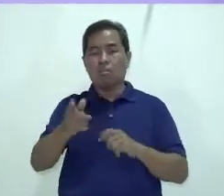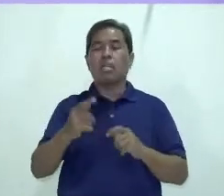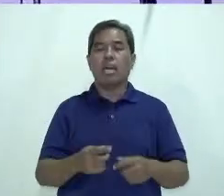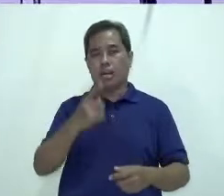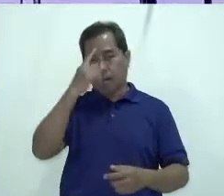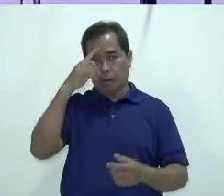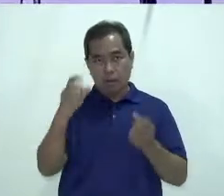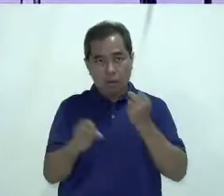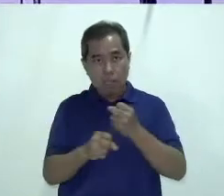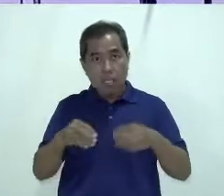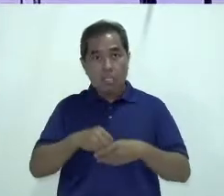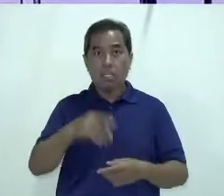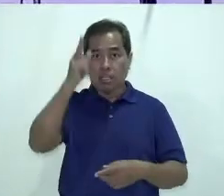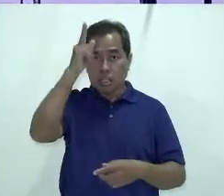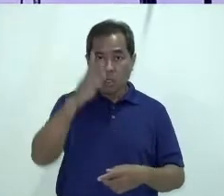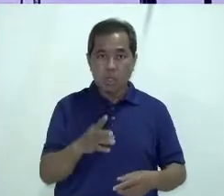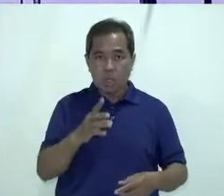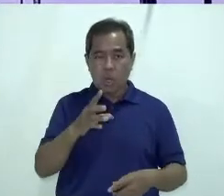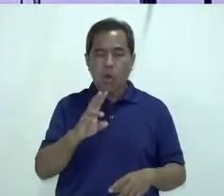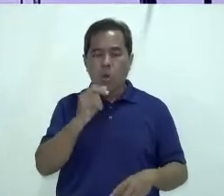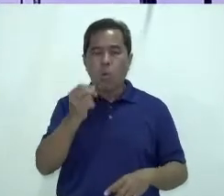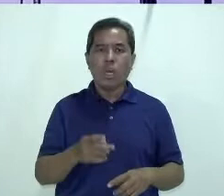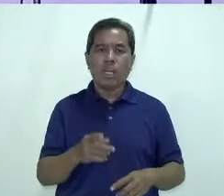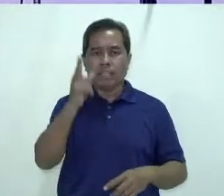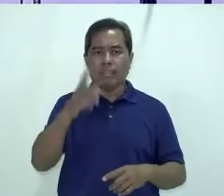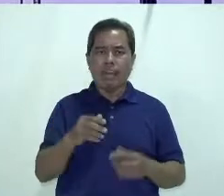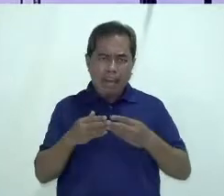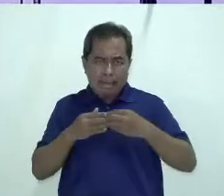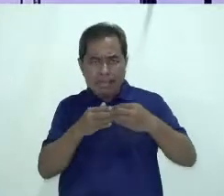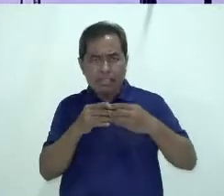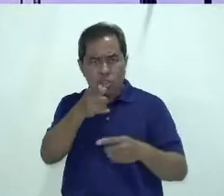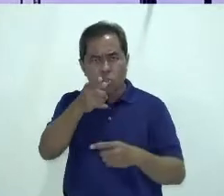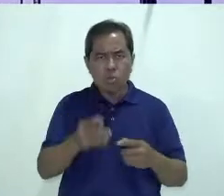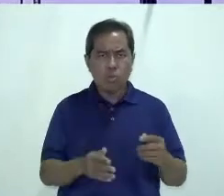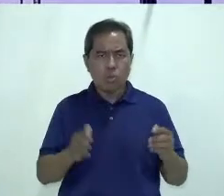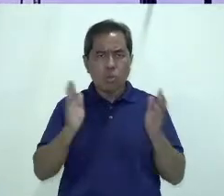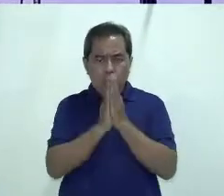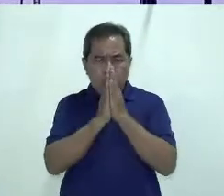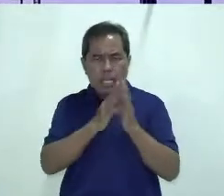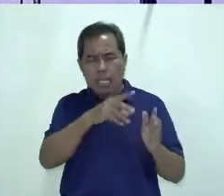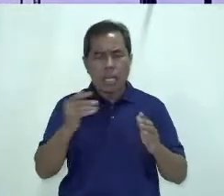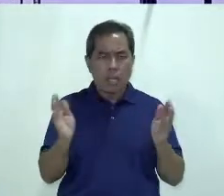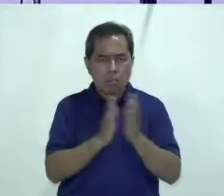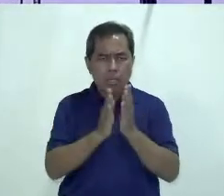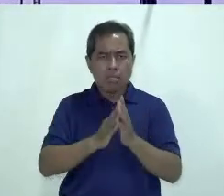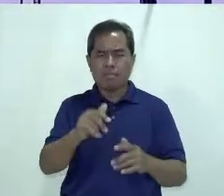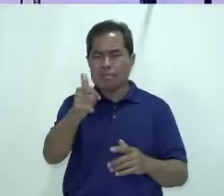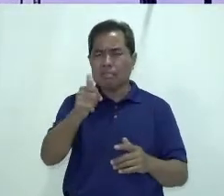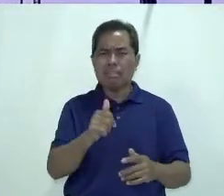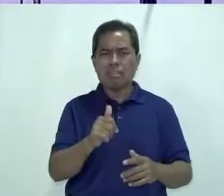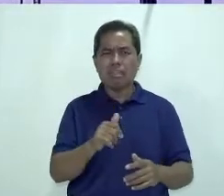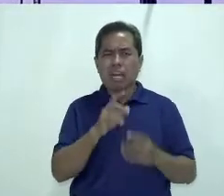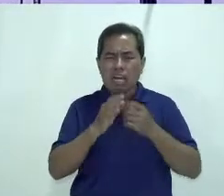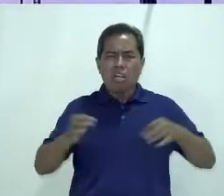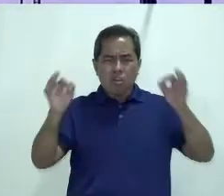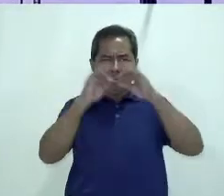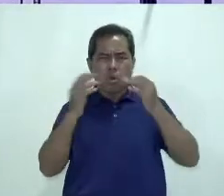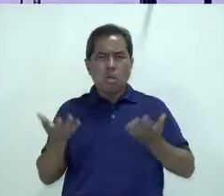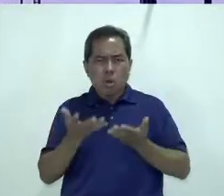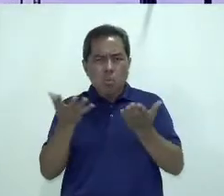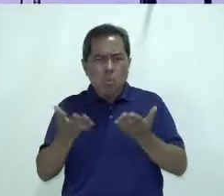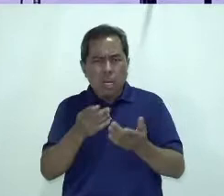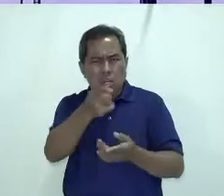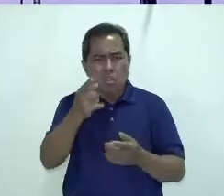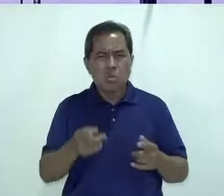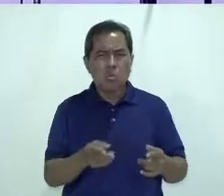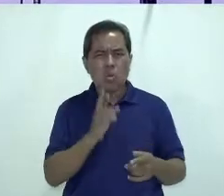See, if God leads you to pray and praise, it doesn't matter. It doesn't matter where you are, whether you're in a prison cell